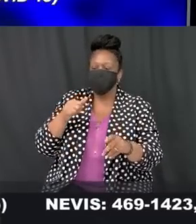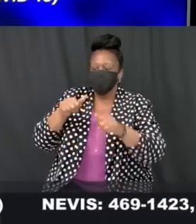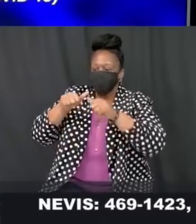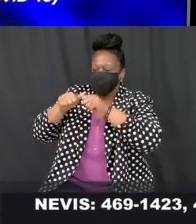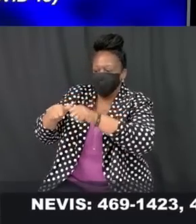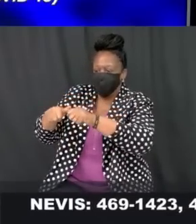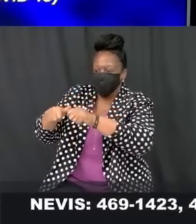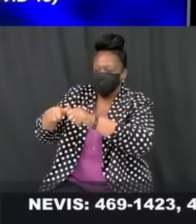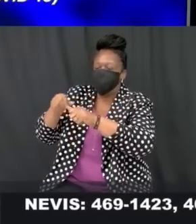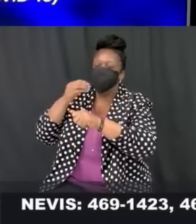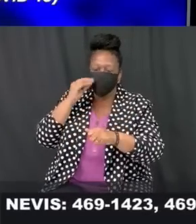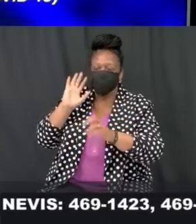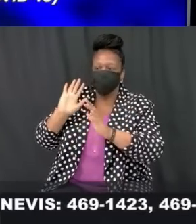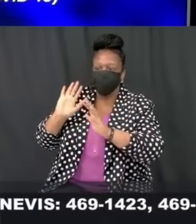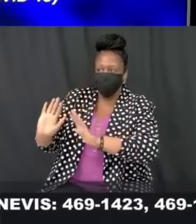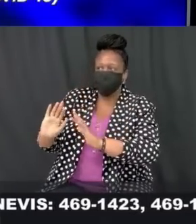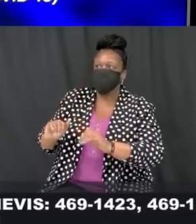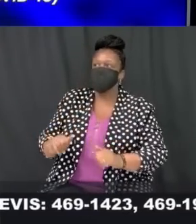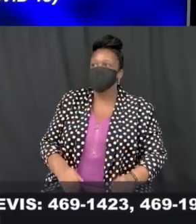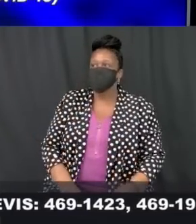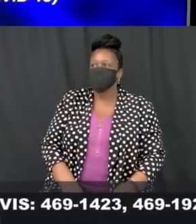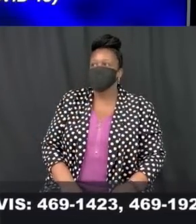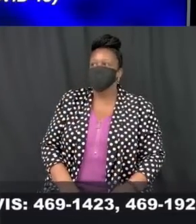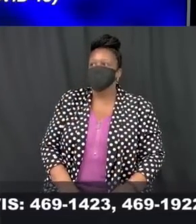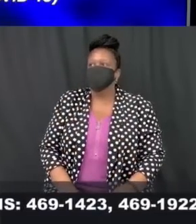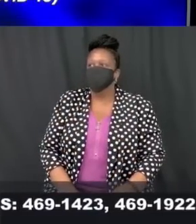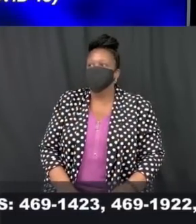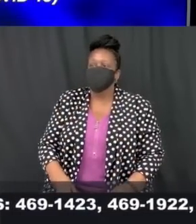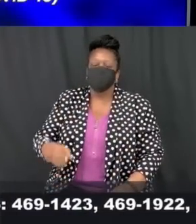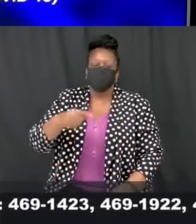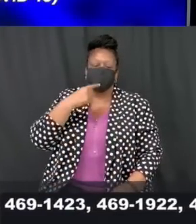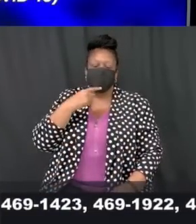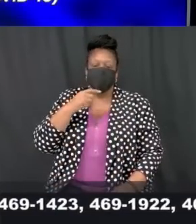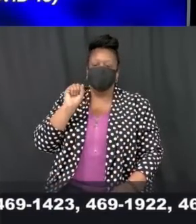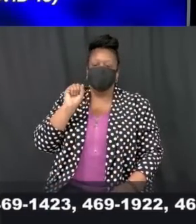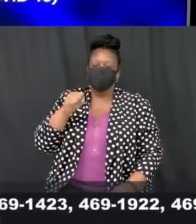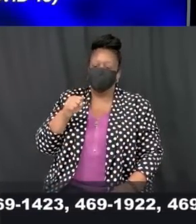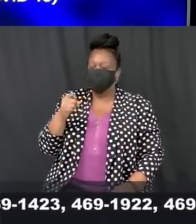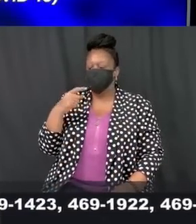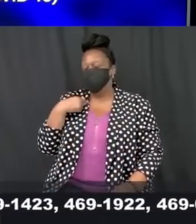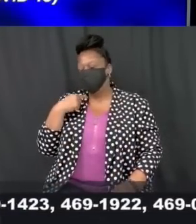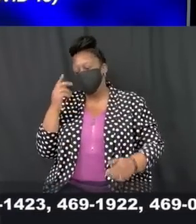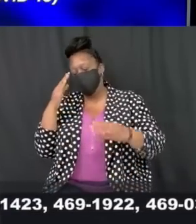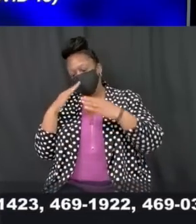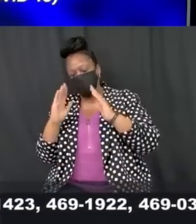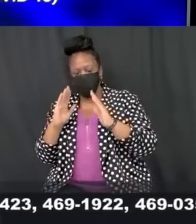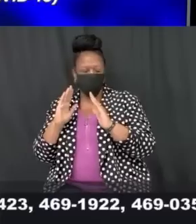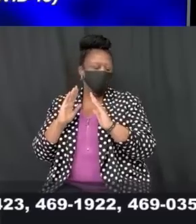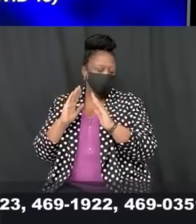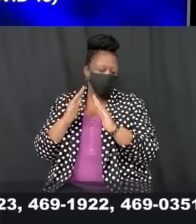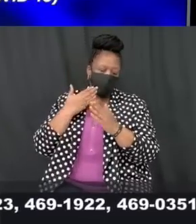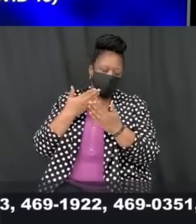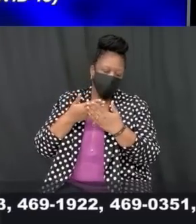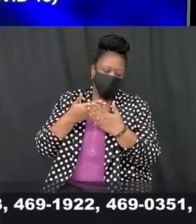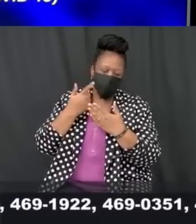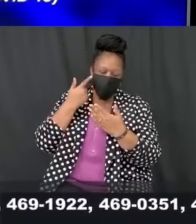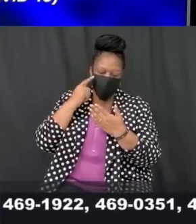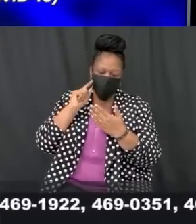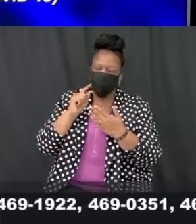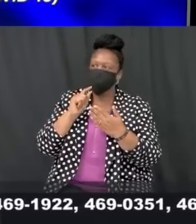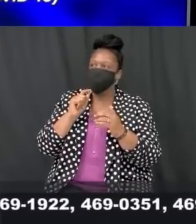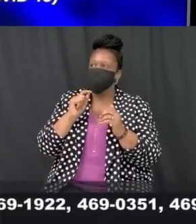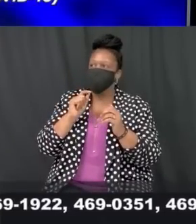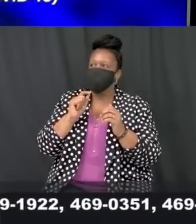my abode has received approval as a quarantine site. Will